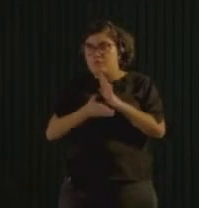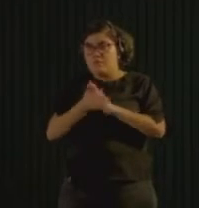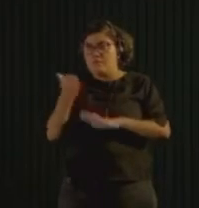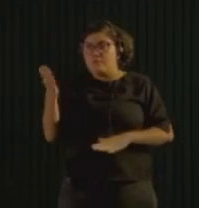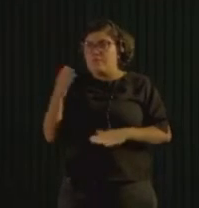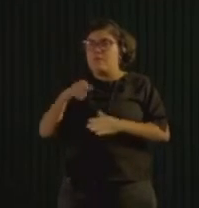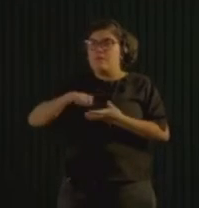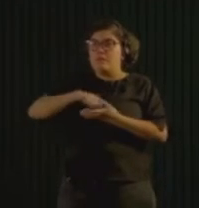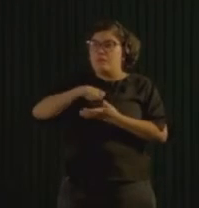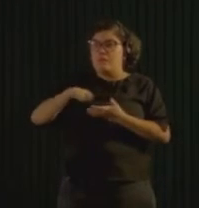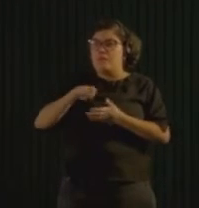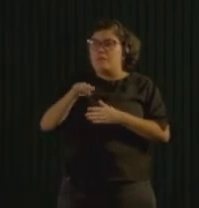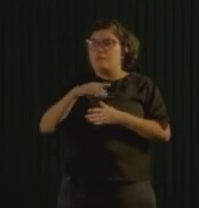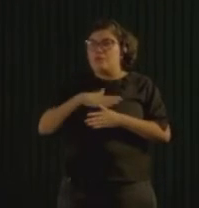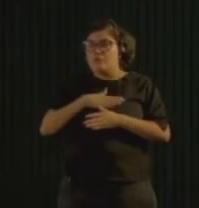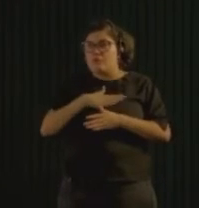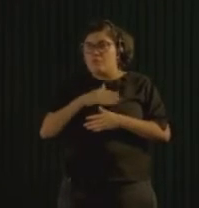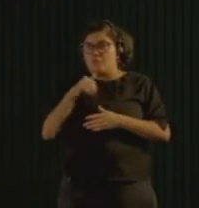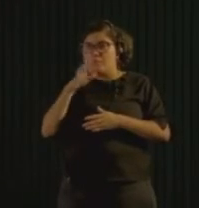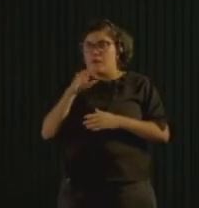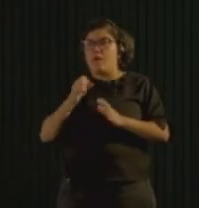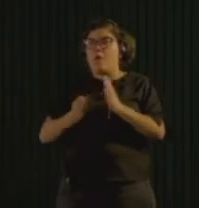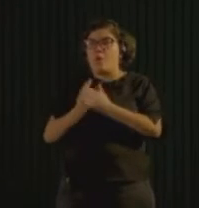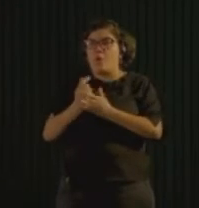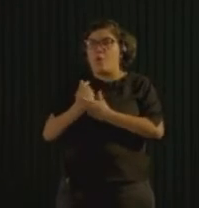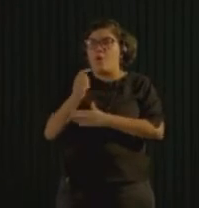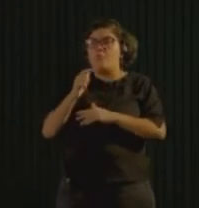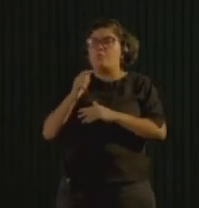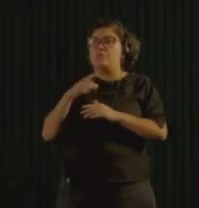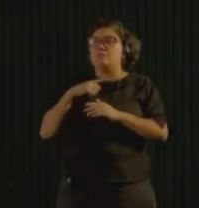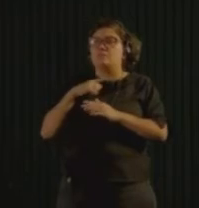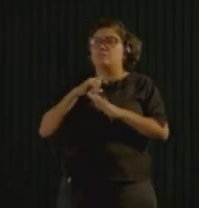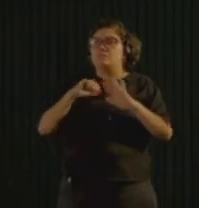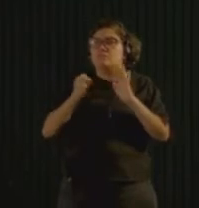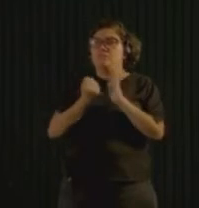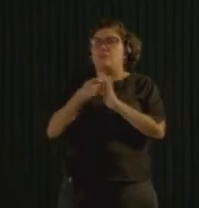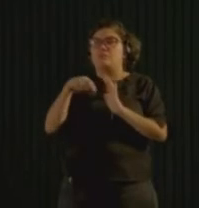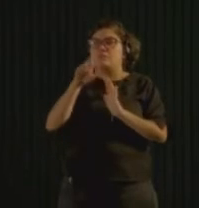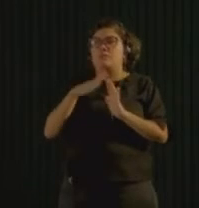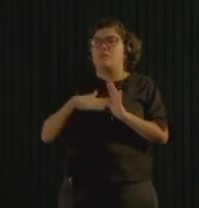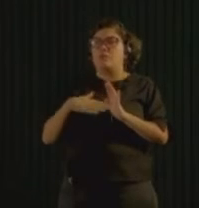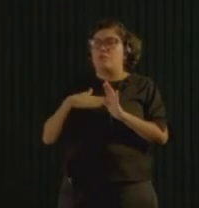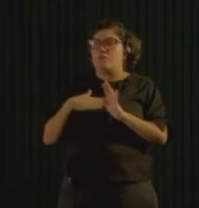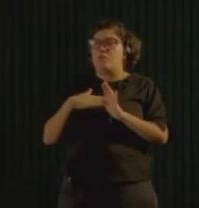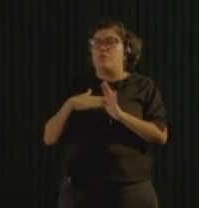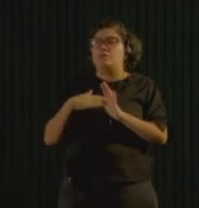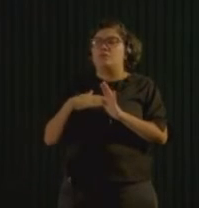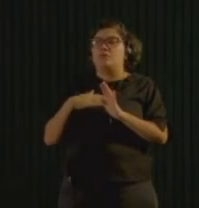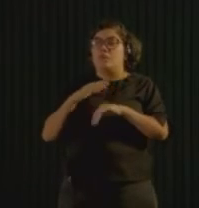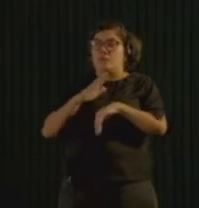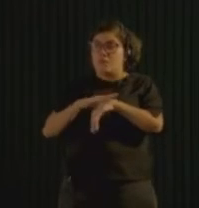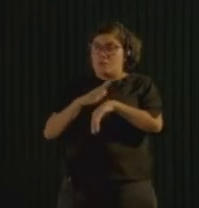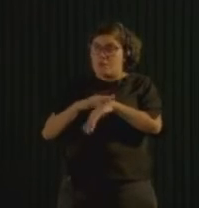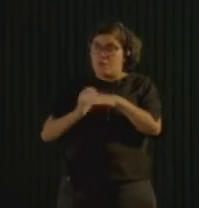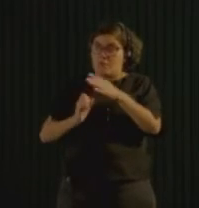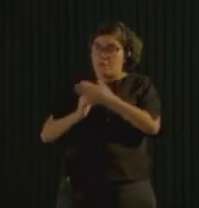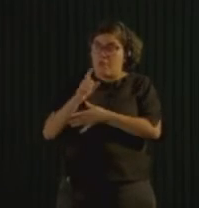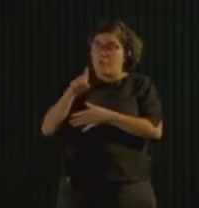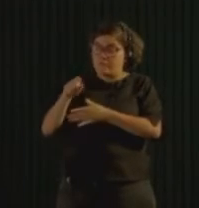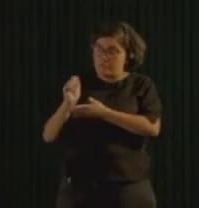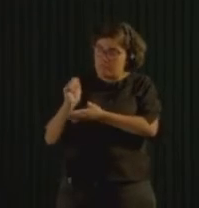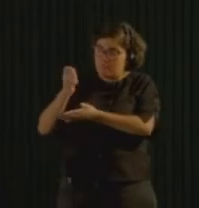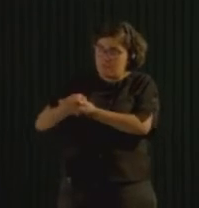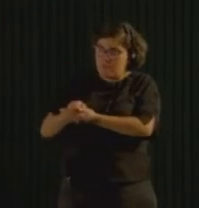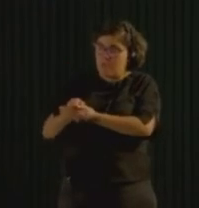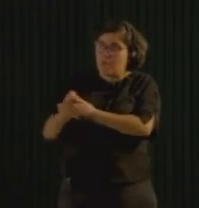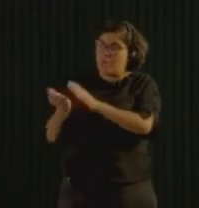favorite brand of product or products in reusable packaging. When you purchase it, you pay a deposit on the value of that package.